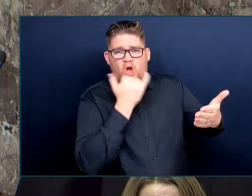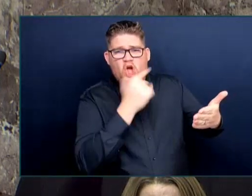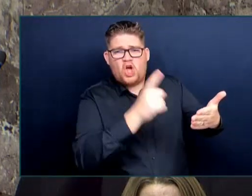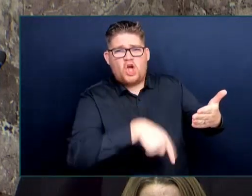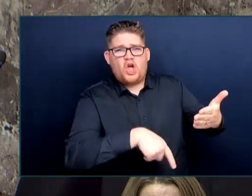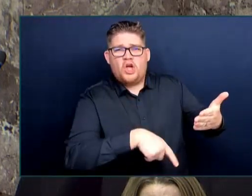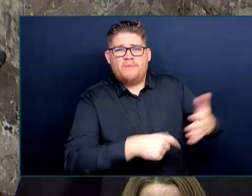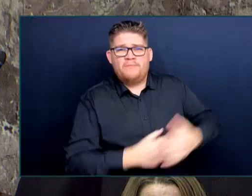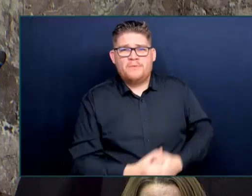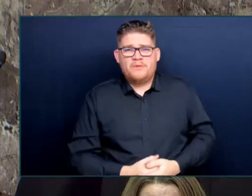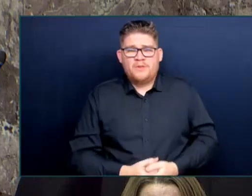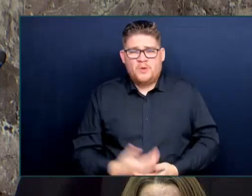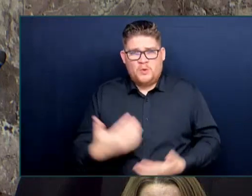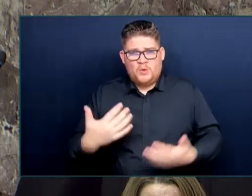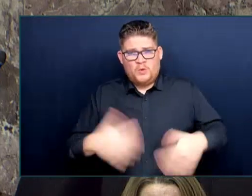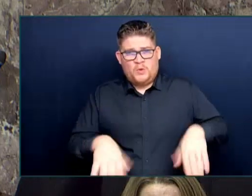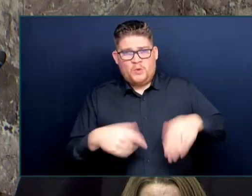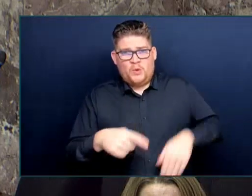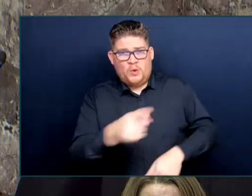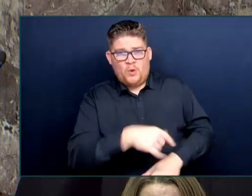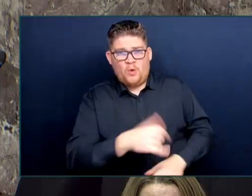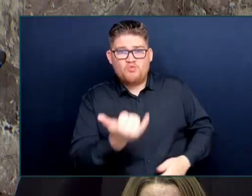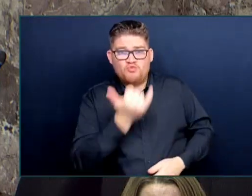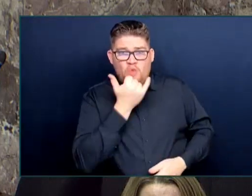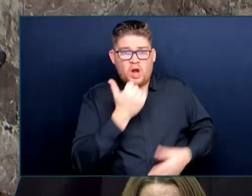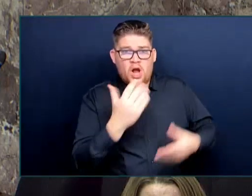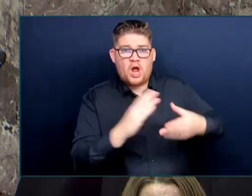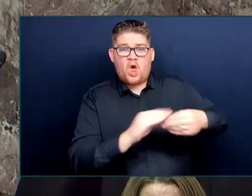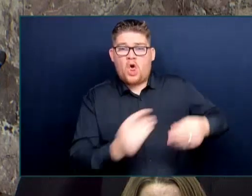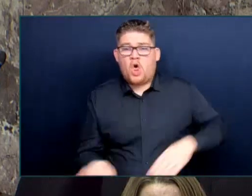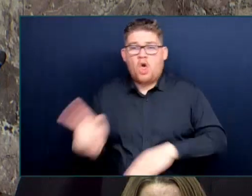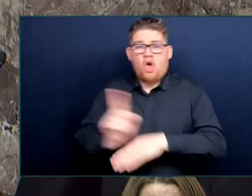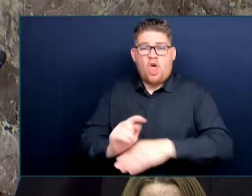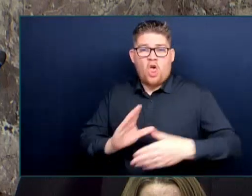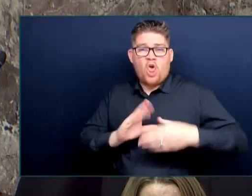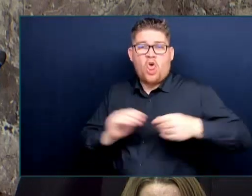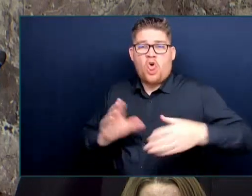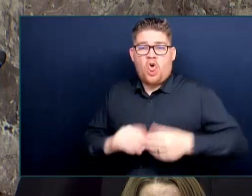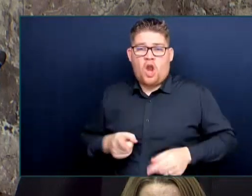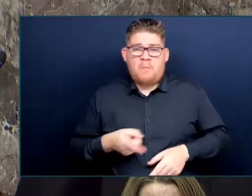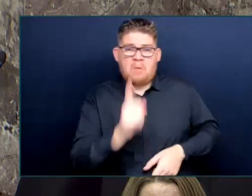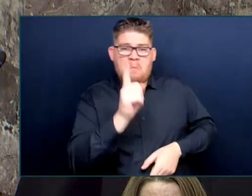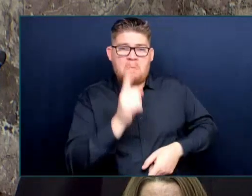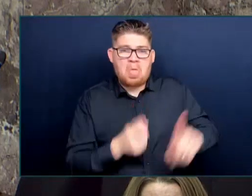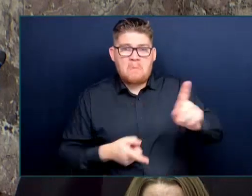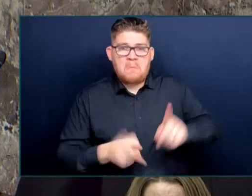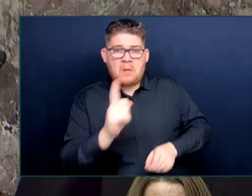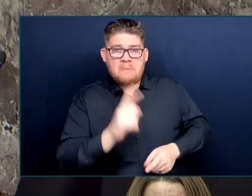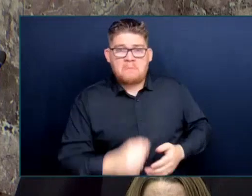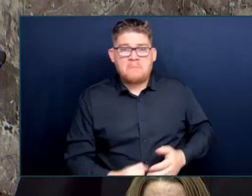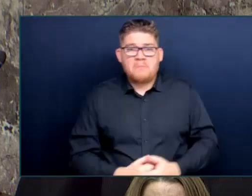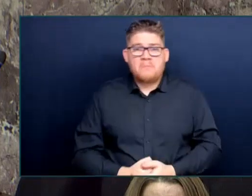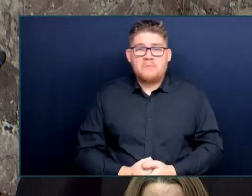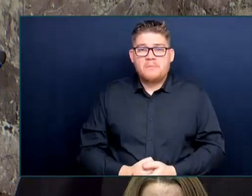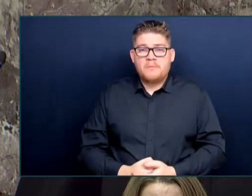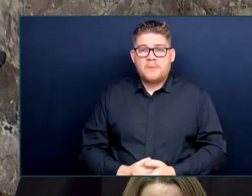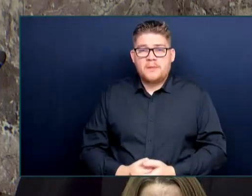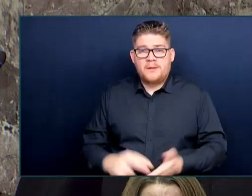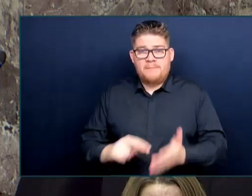you're wrong speaks of the opposition and not the government, Honourable Speaker. We have...